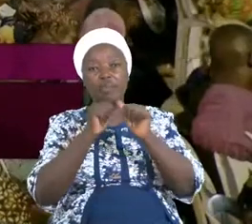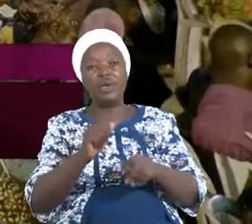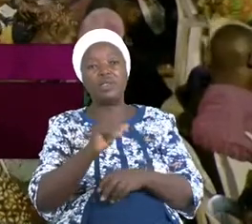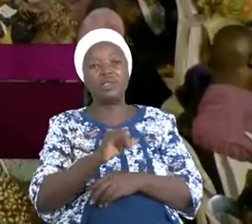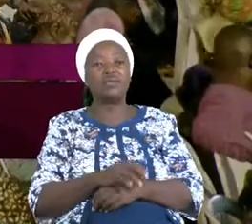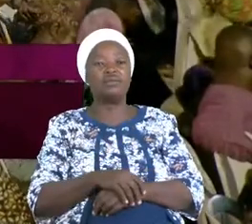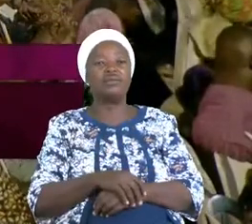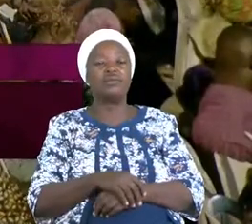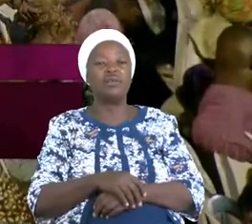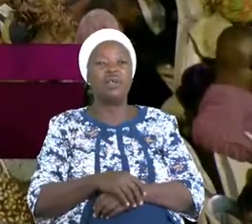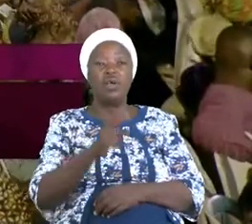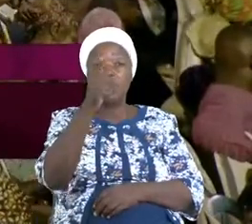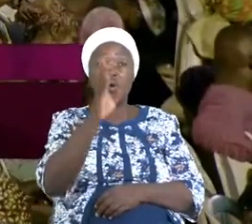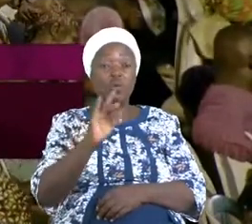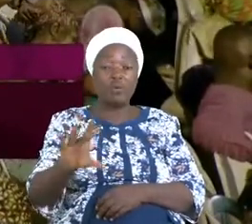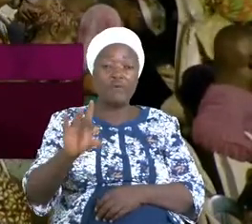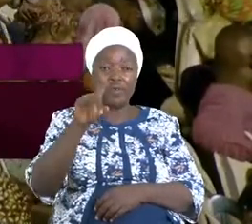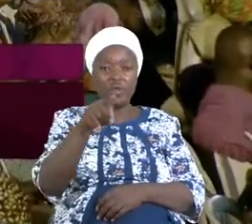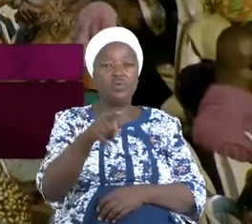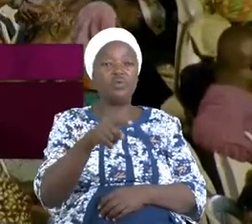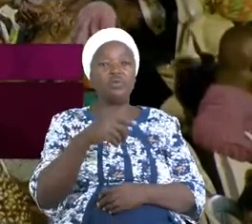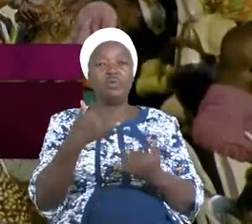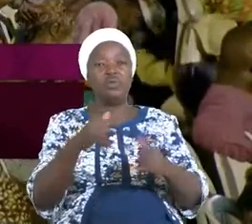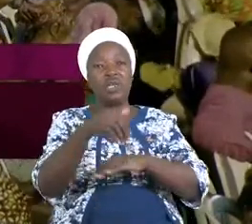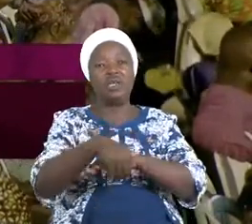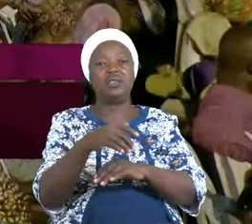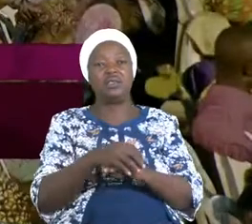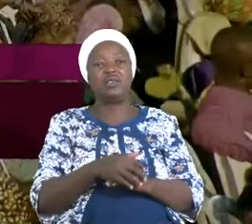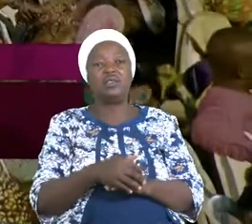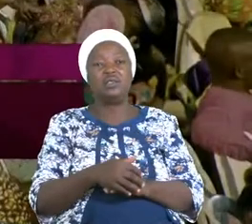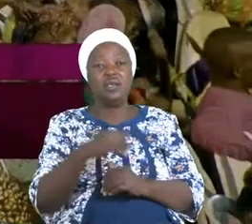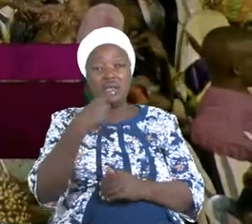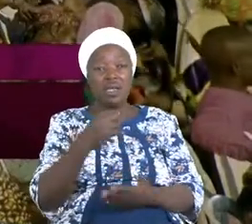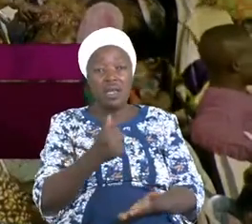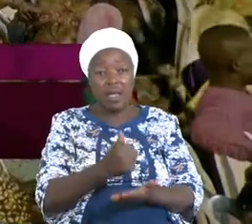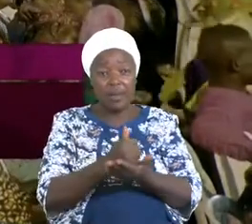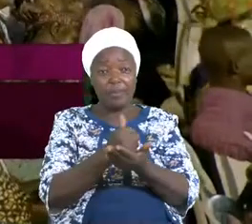God will locate you tonight. Say amen. Amen.